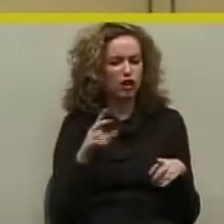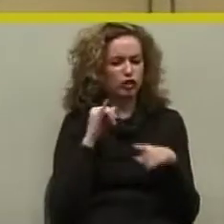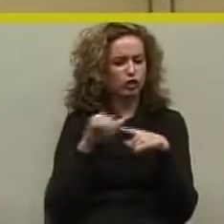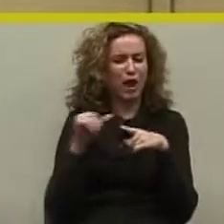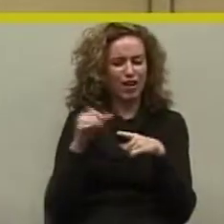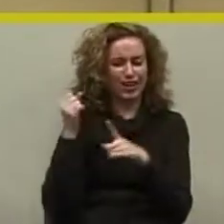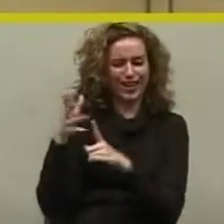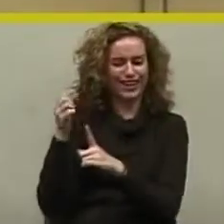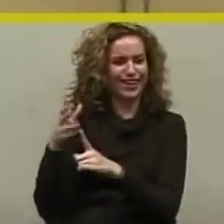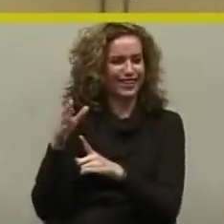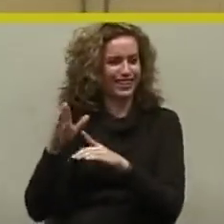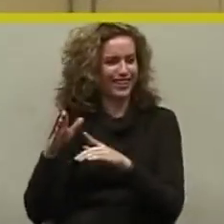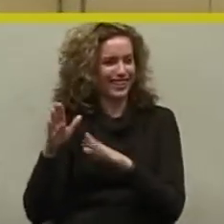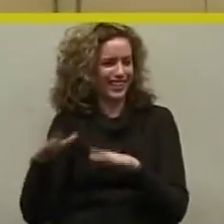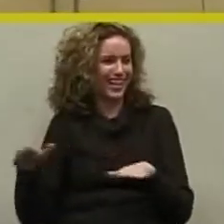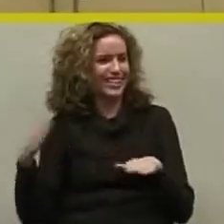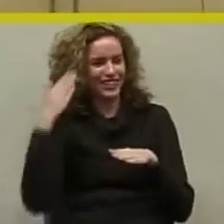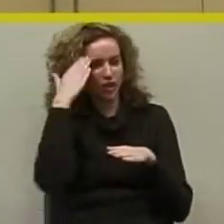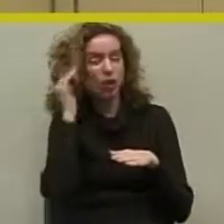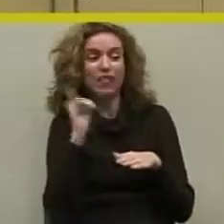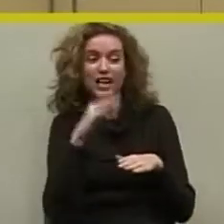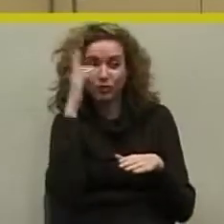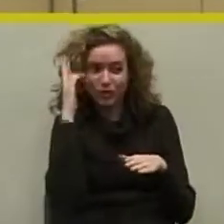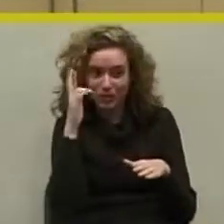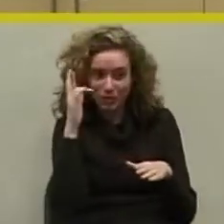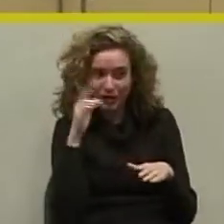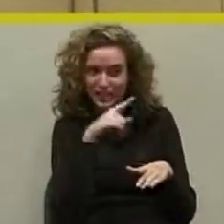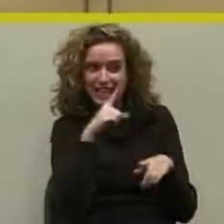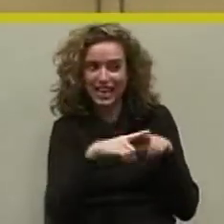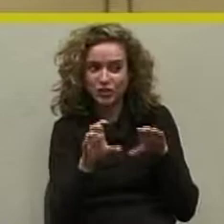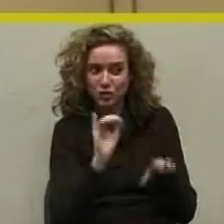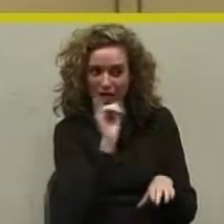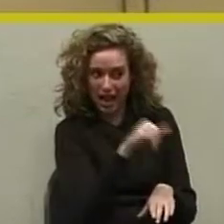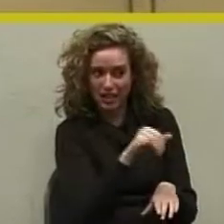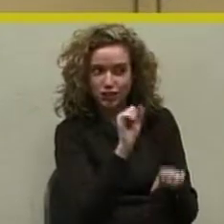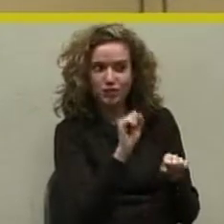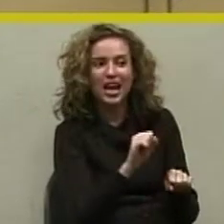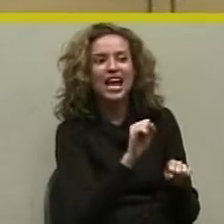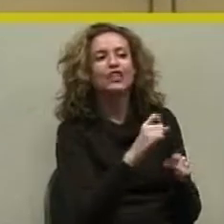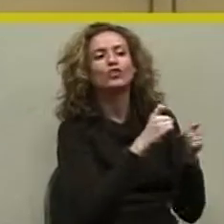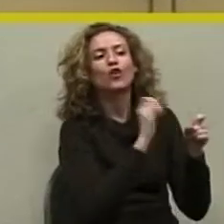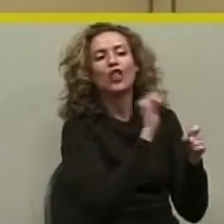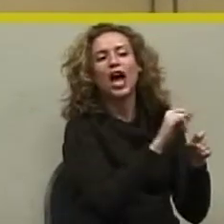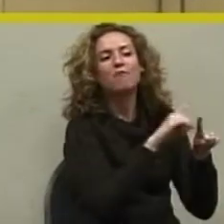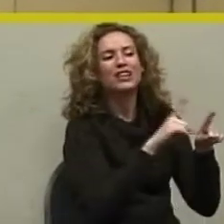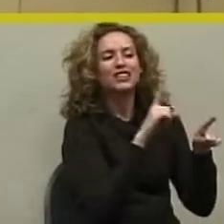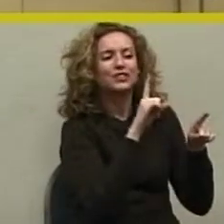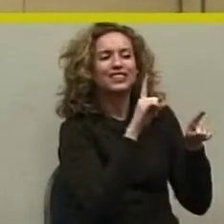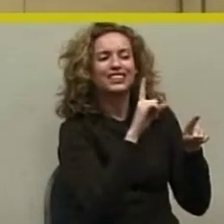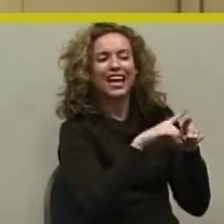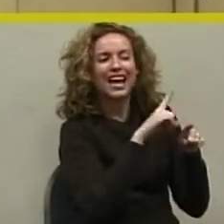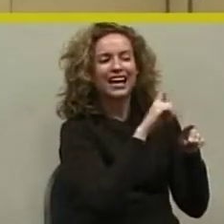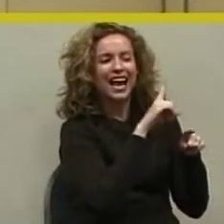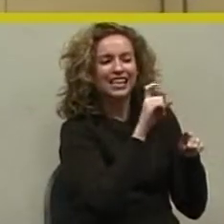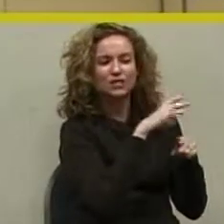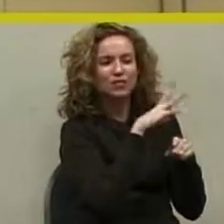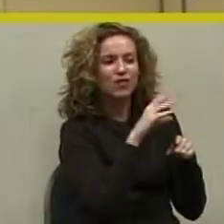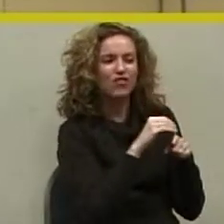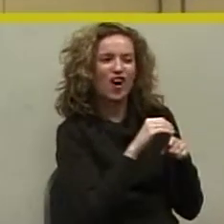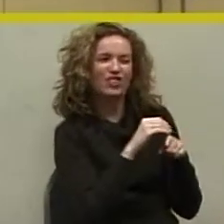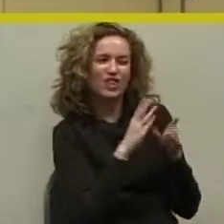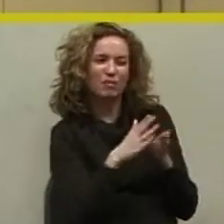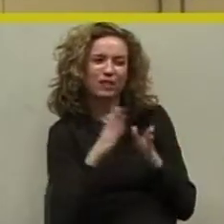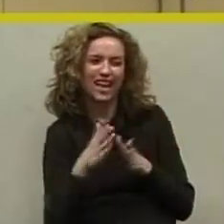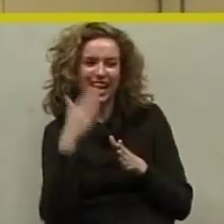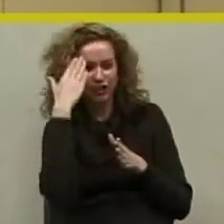you, that's reasonable. It is not reasonable that they will carry out the behavior intervention plan. Okay? Now and then you'll get a bus driver